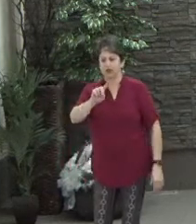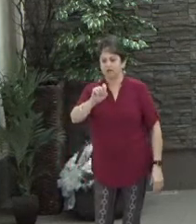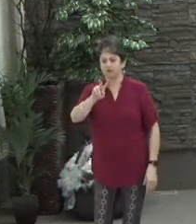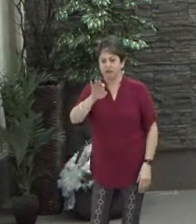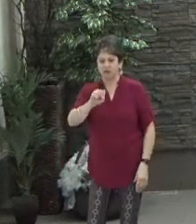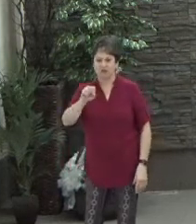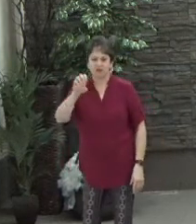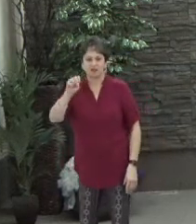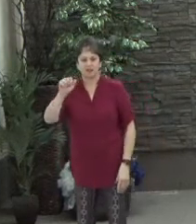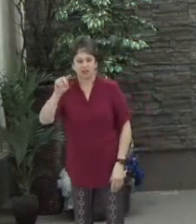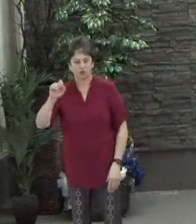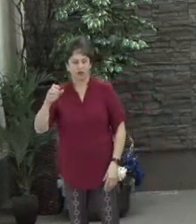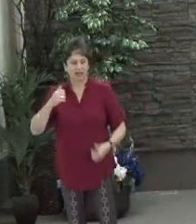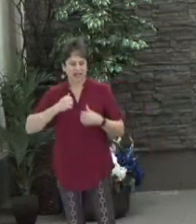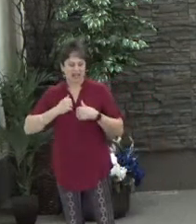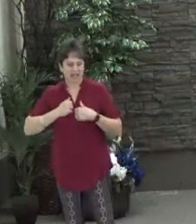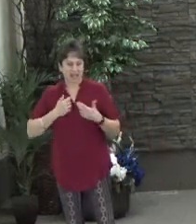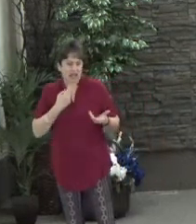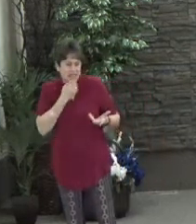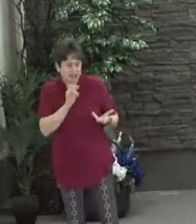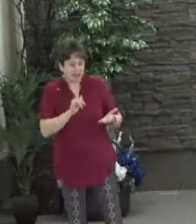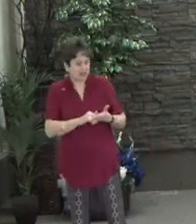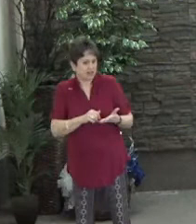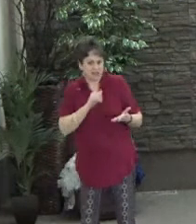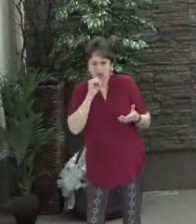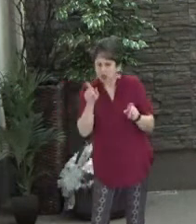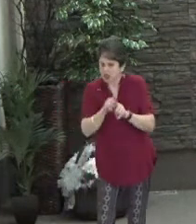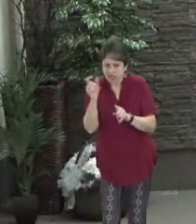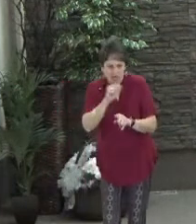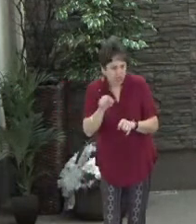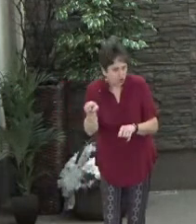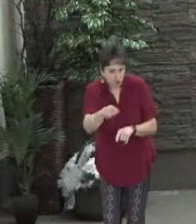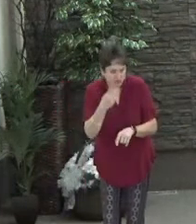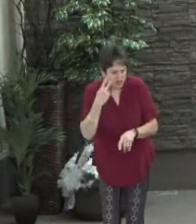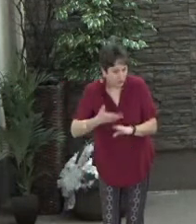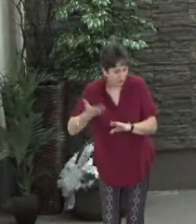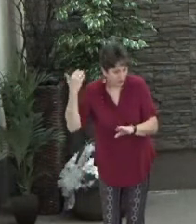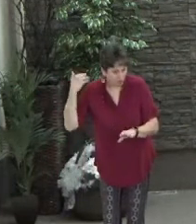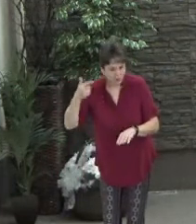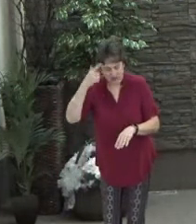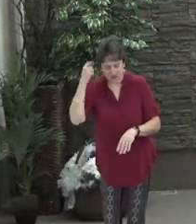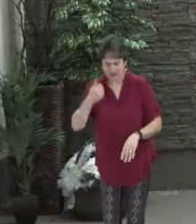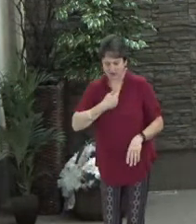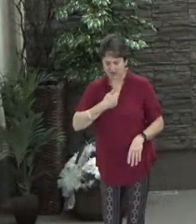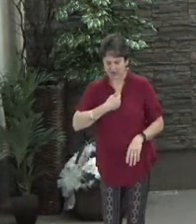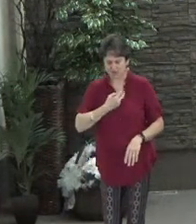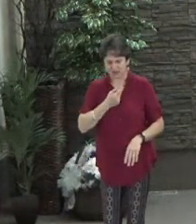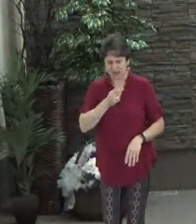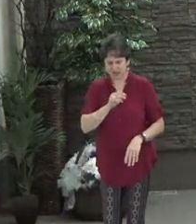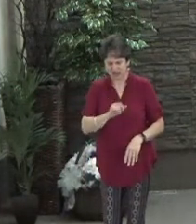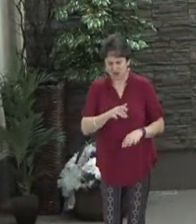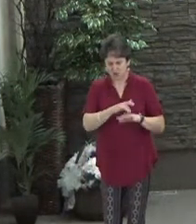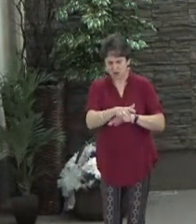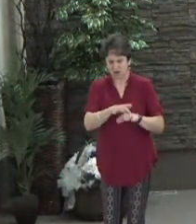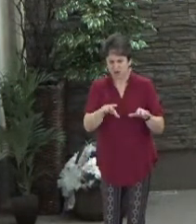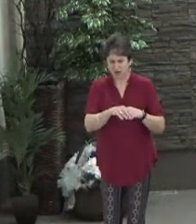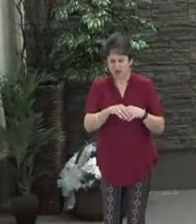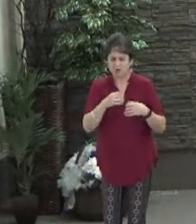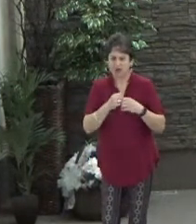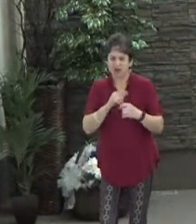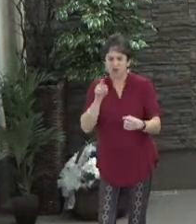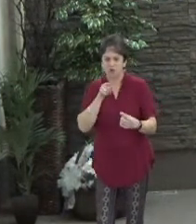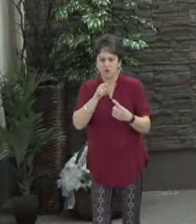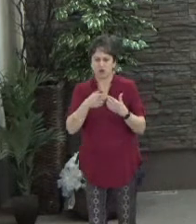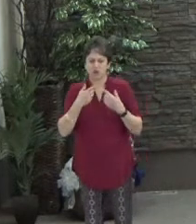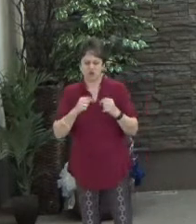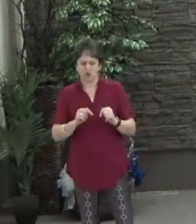Canada. Now, I say unlike any you've ever seen before because Hannah and I, for a while, early in our marriage, made a point to try